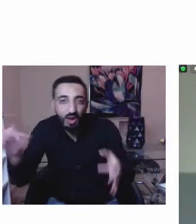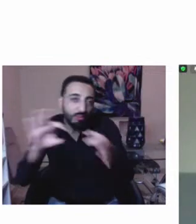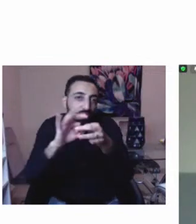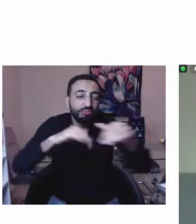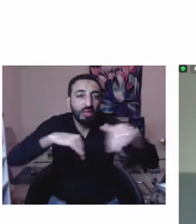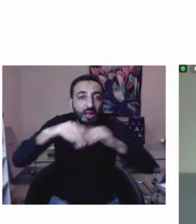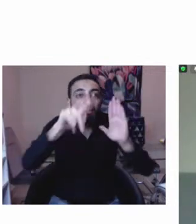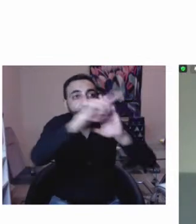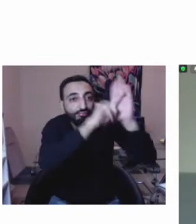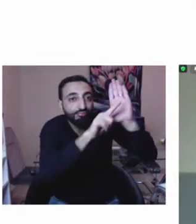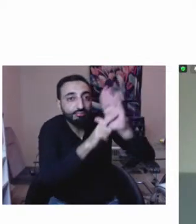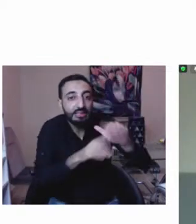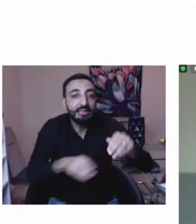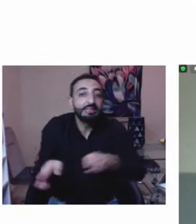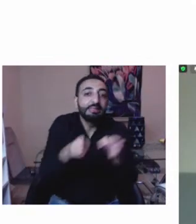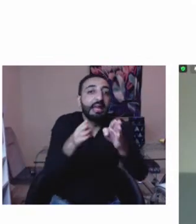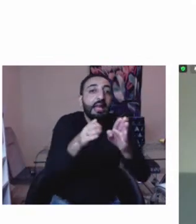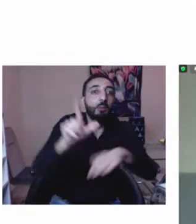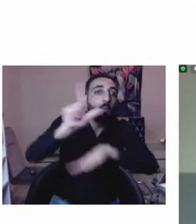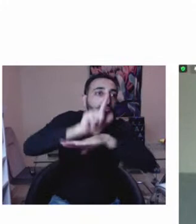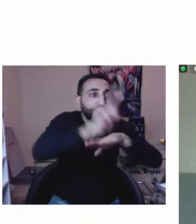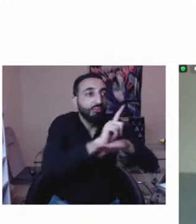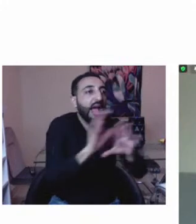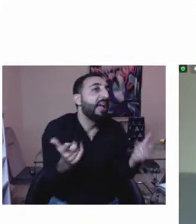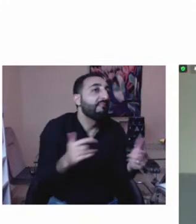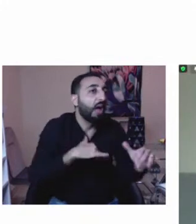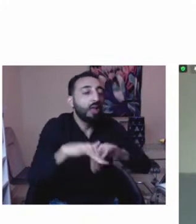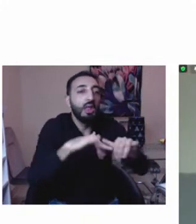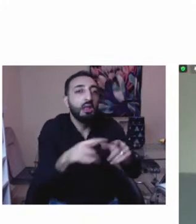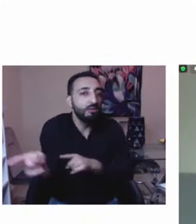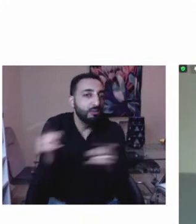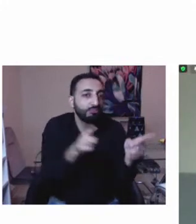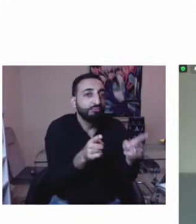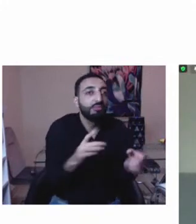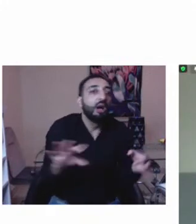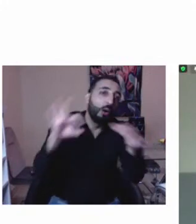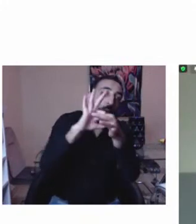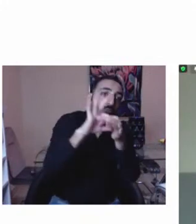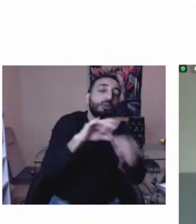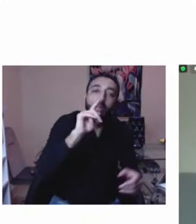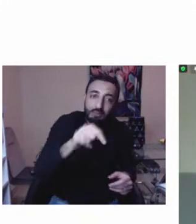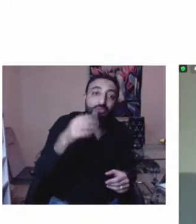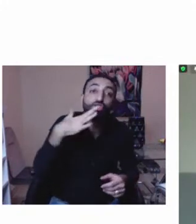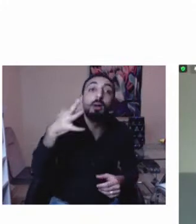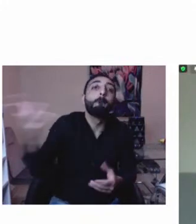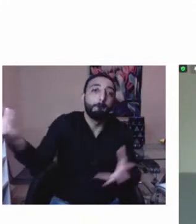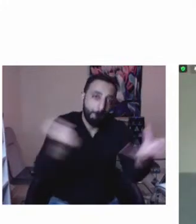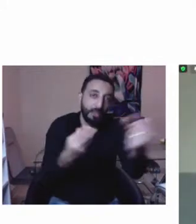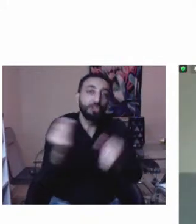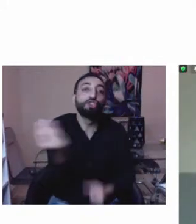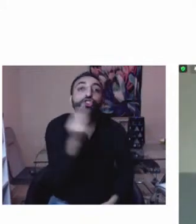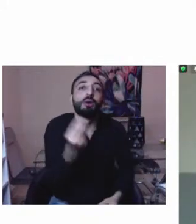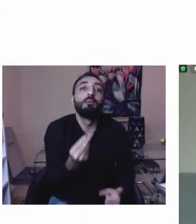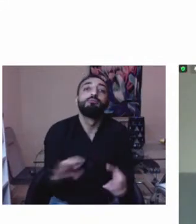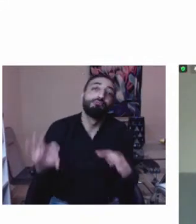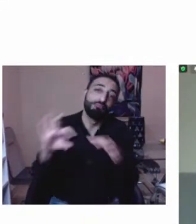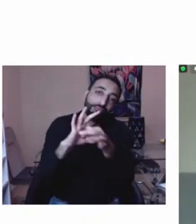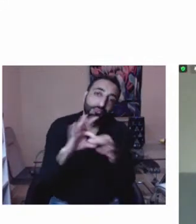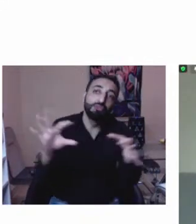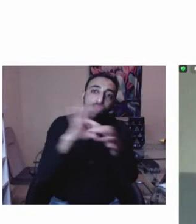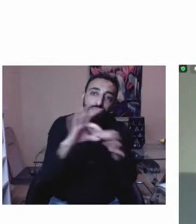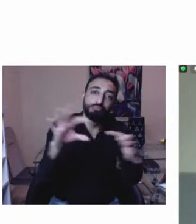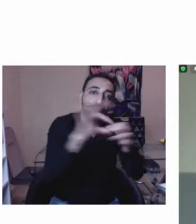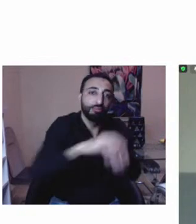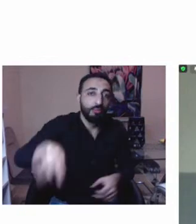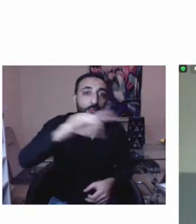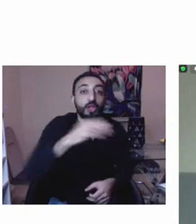dare to trust the youth by doing beyond this beautiful conference in which we are participating. The action must result in the establishment